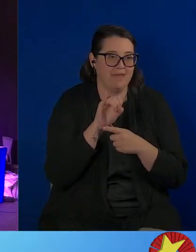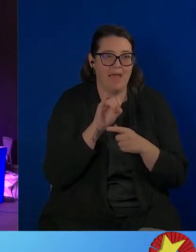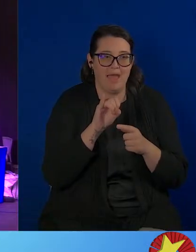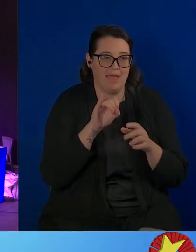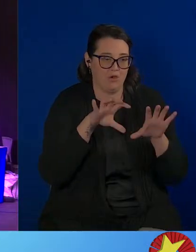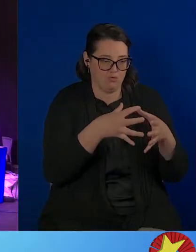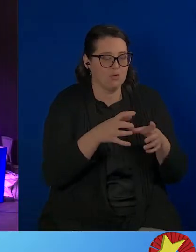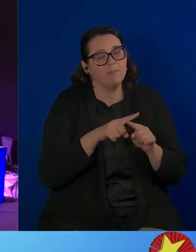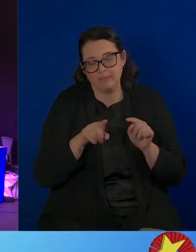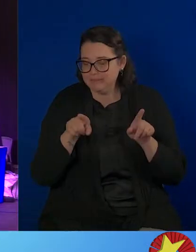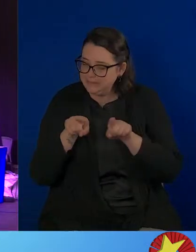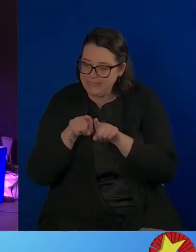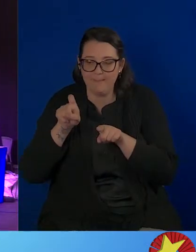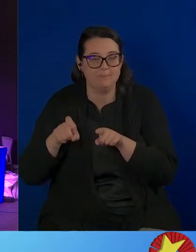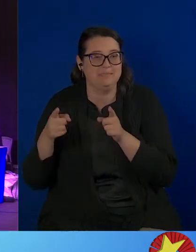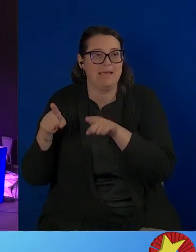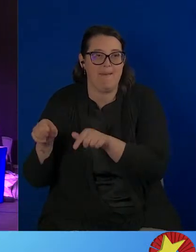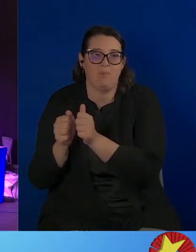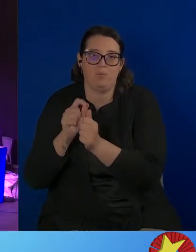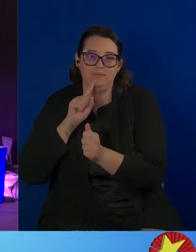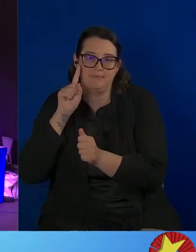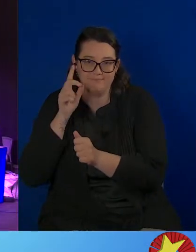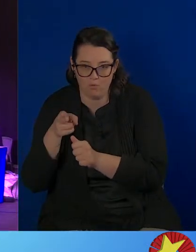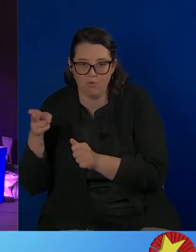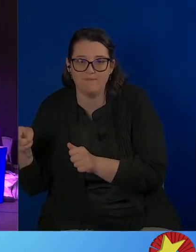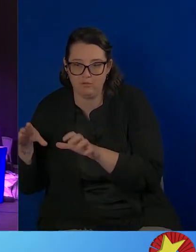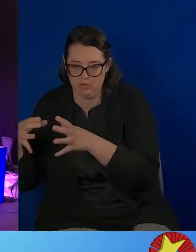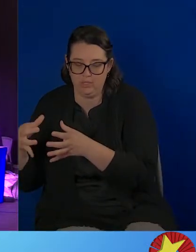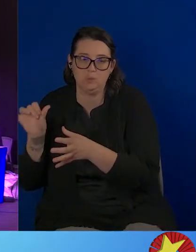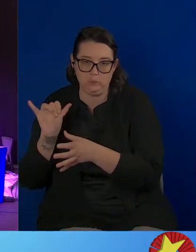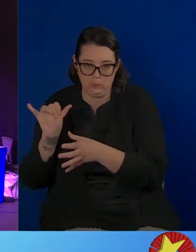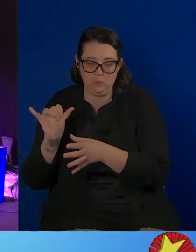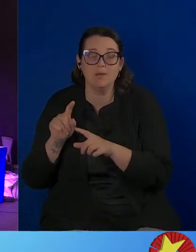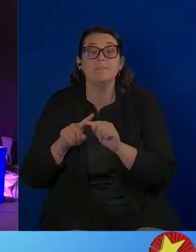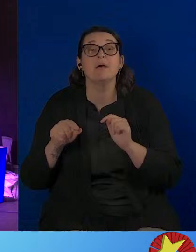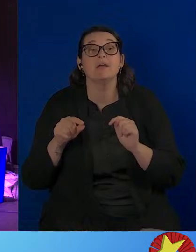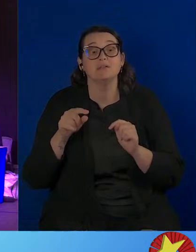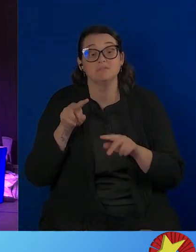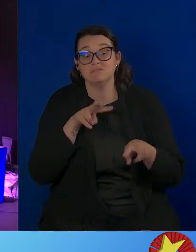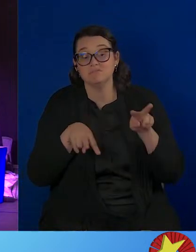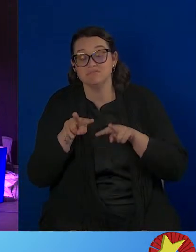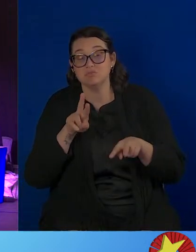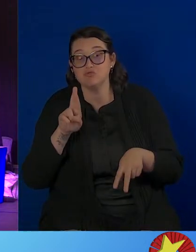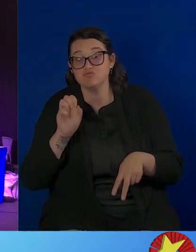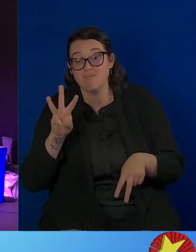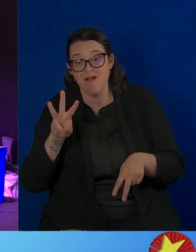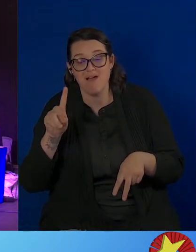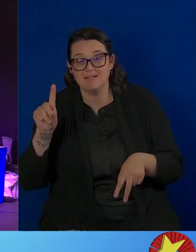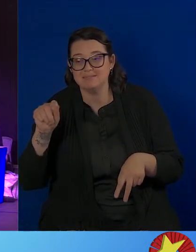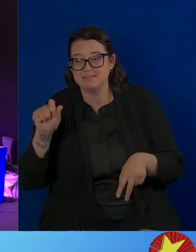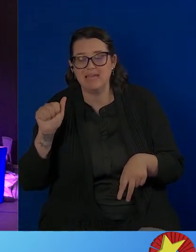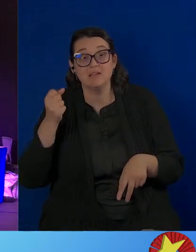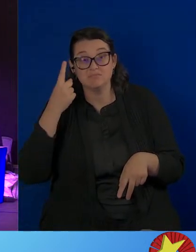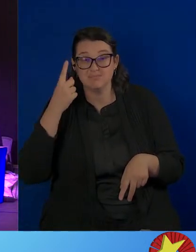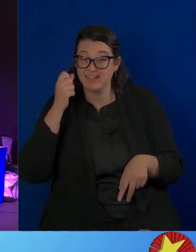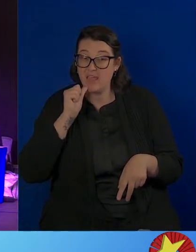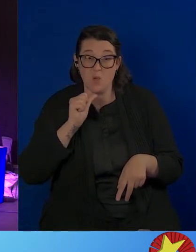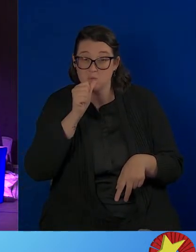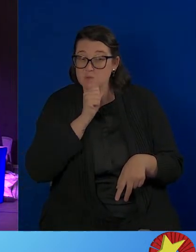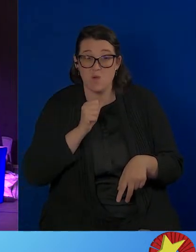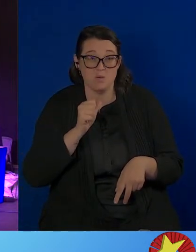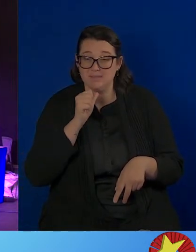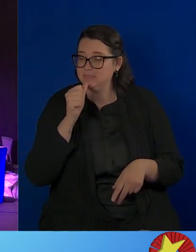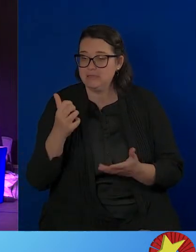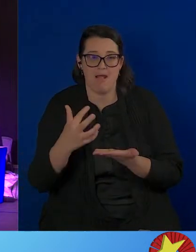with the children that are deaf, hard of hearing. But looking at raw data, Arizona does not collect data on how many children have